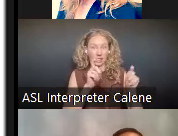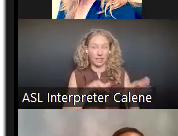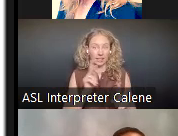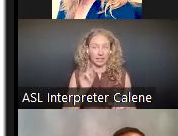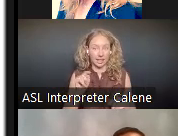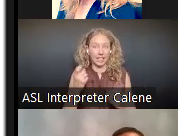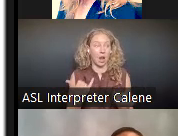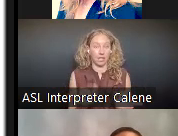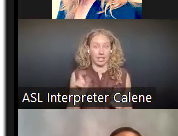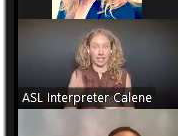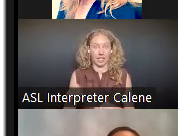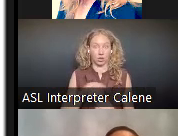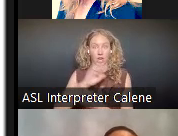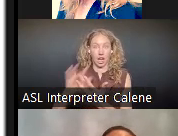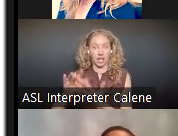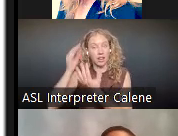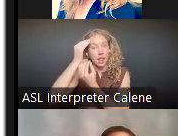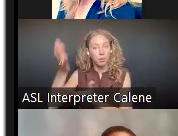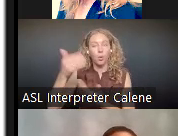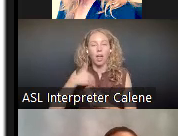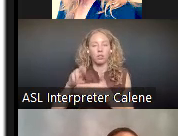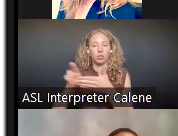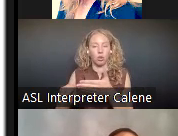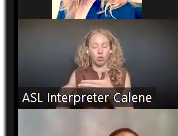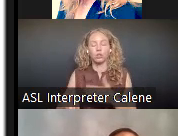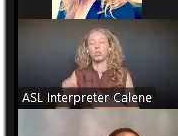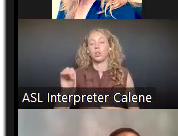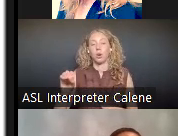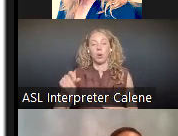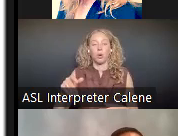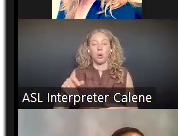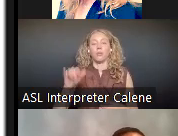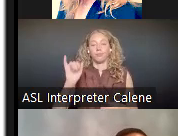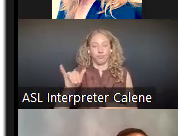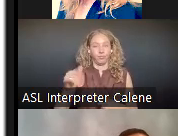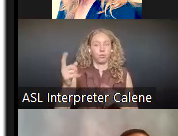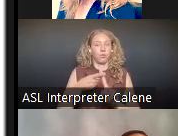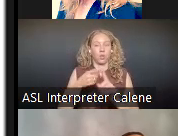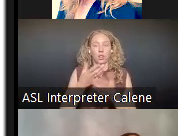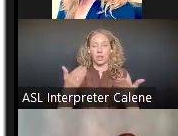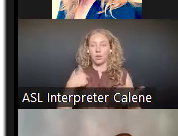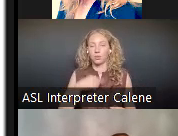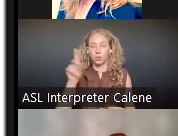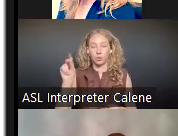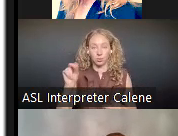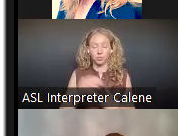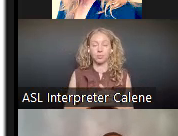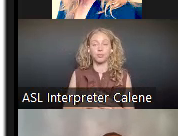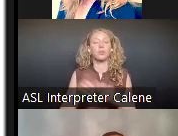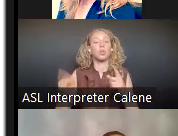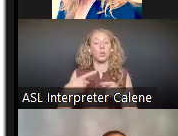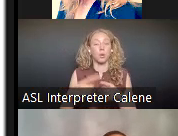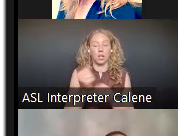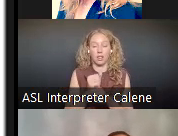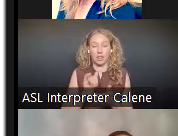need to contact them and let them know that there's test results, right? So that is one of the first things we do. Once we get the